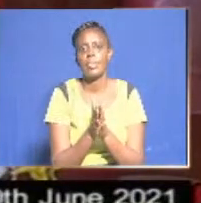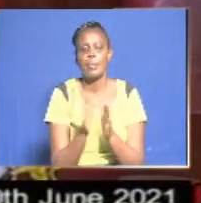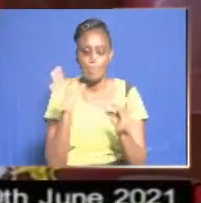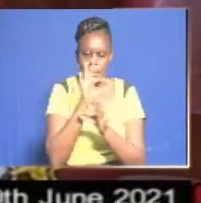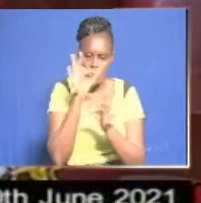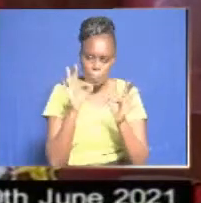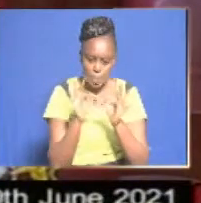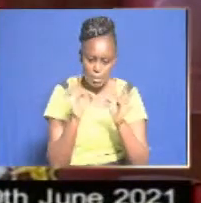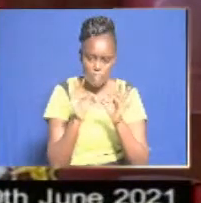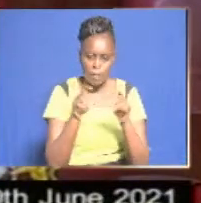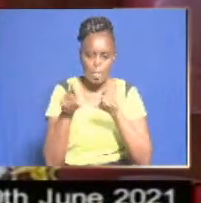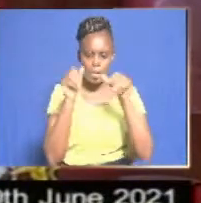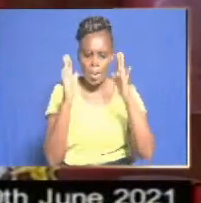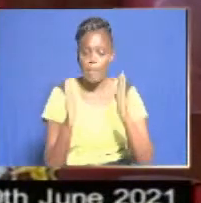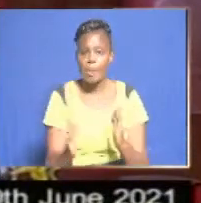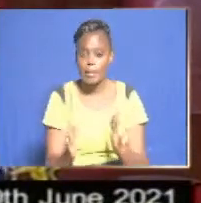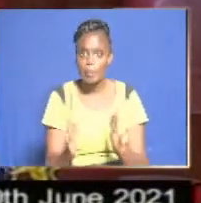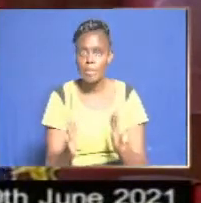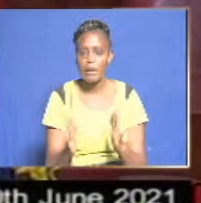specific directors